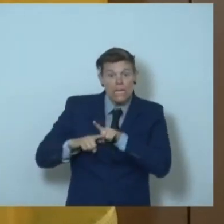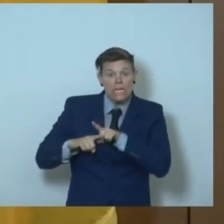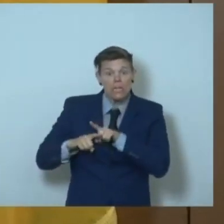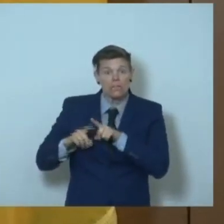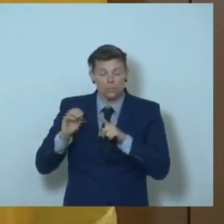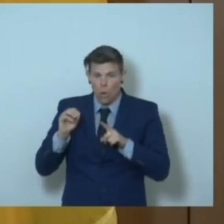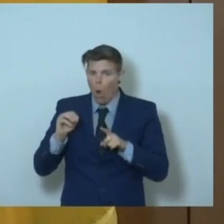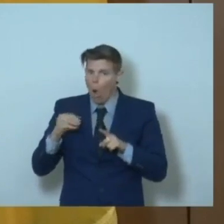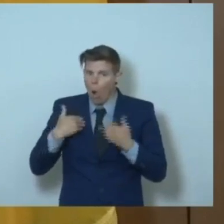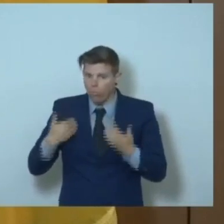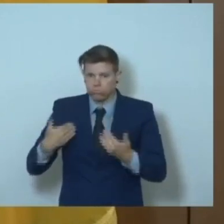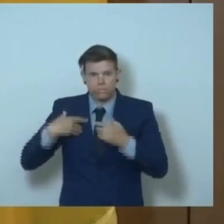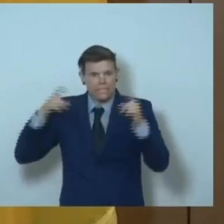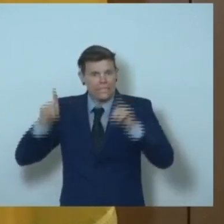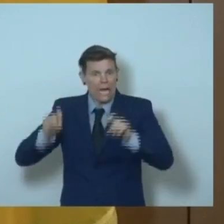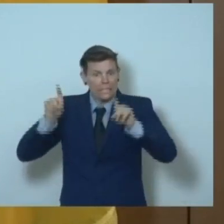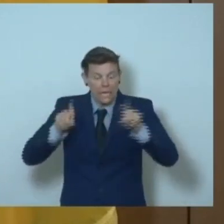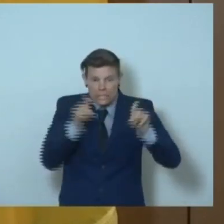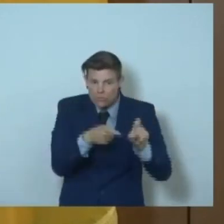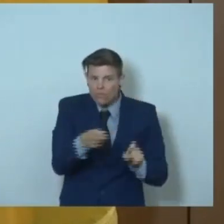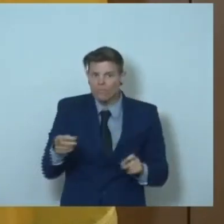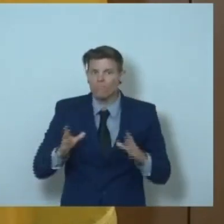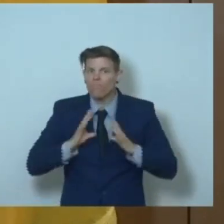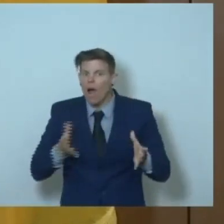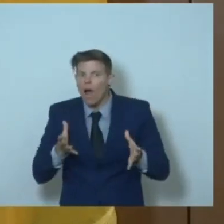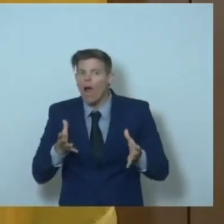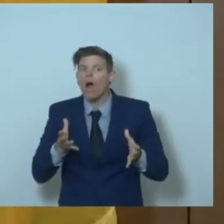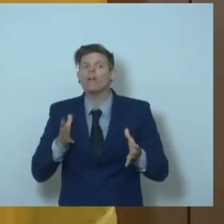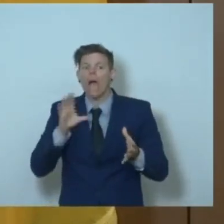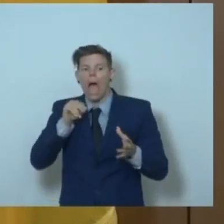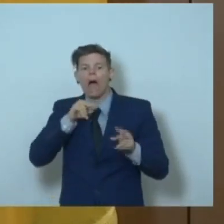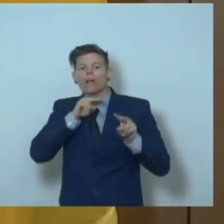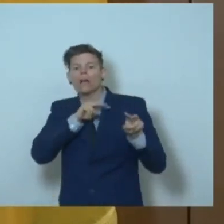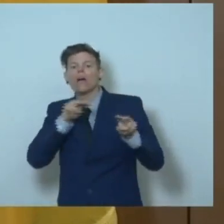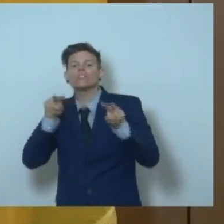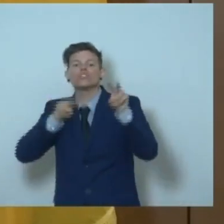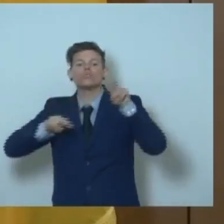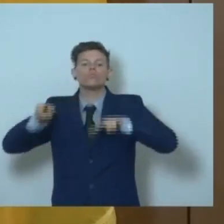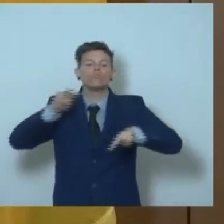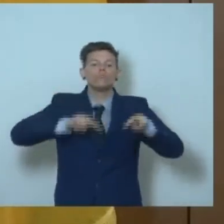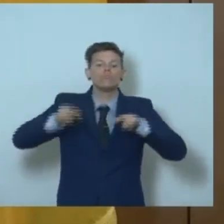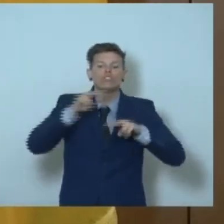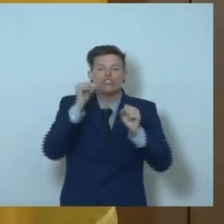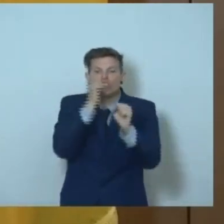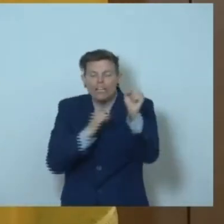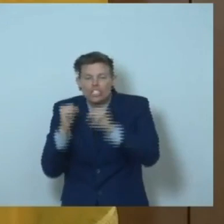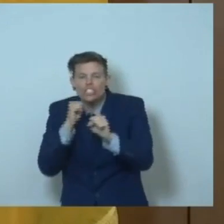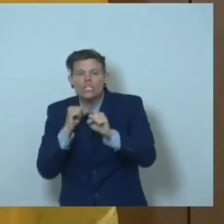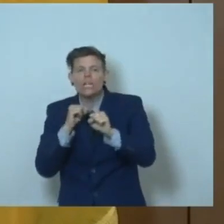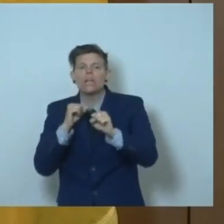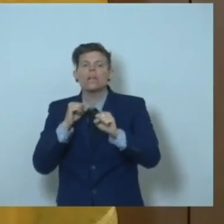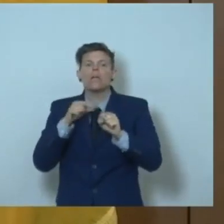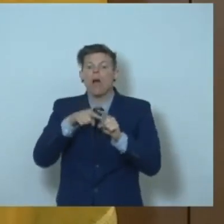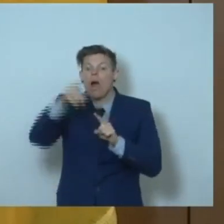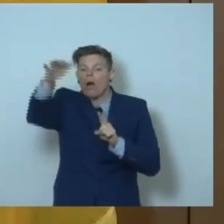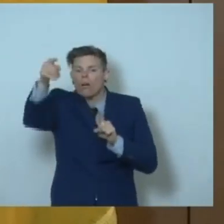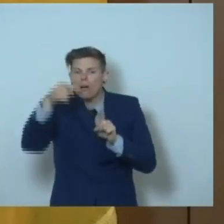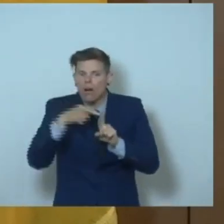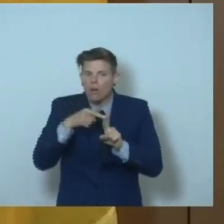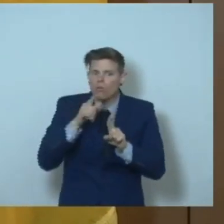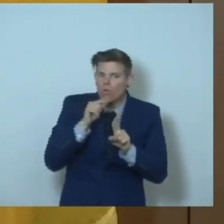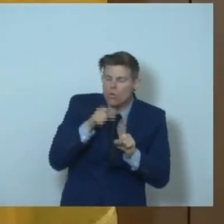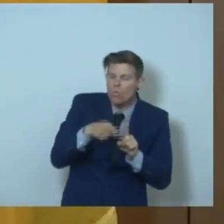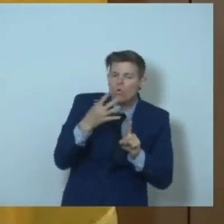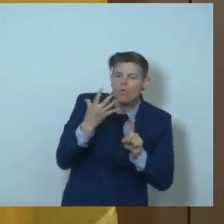asymptomatic populations by, you know, having a surveillance strategy. Who travels the most? Who's the most risk? Where do we have critical